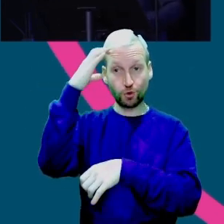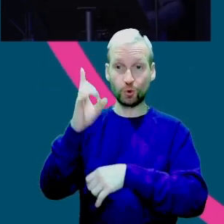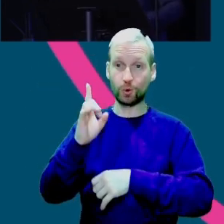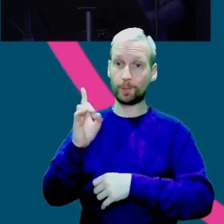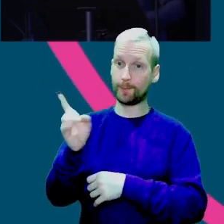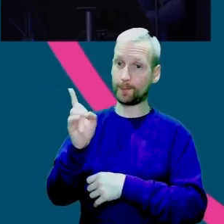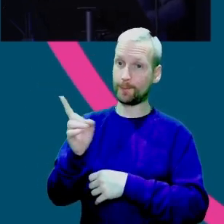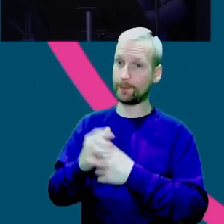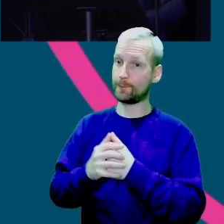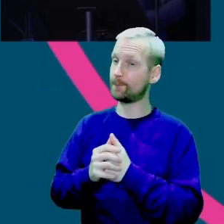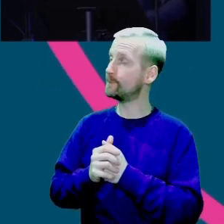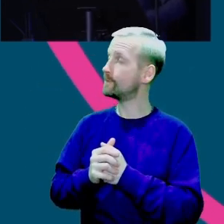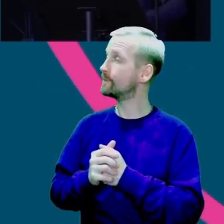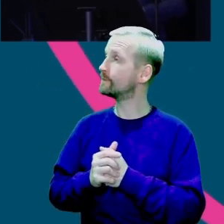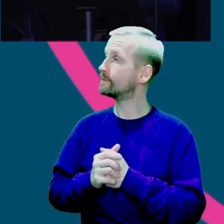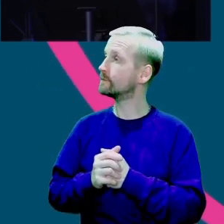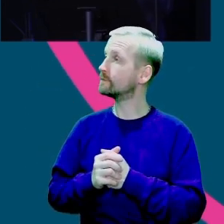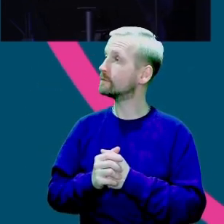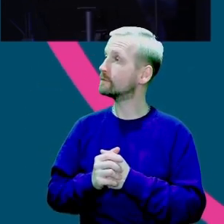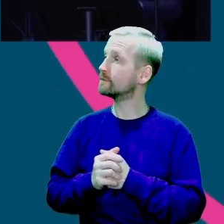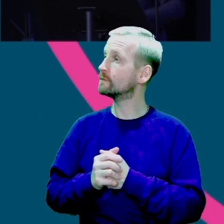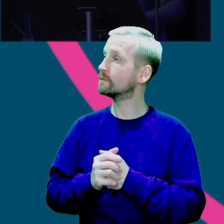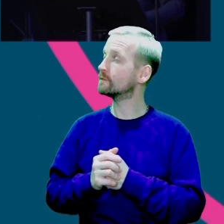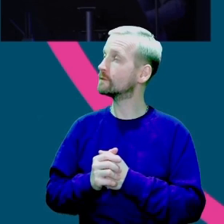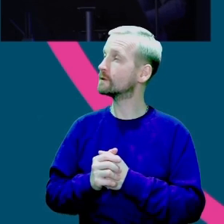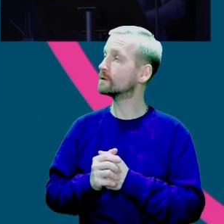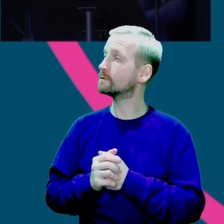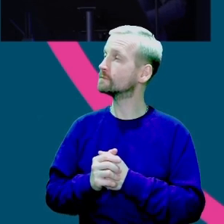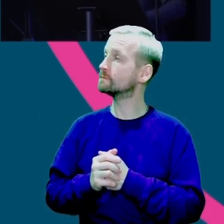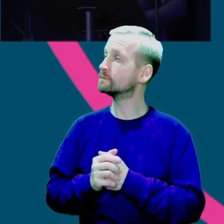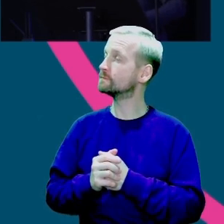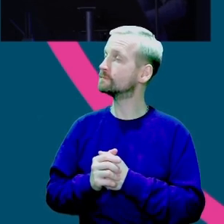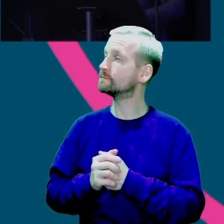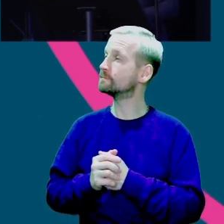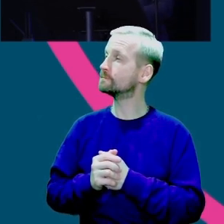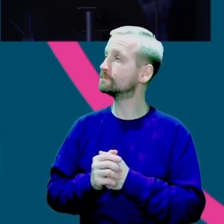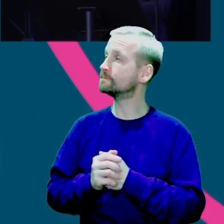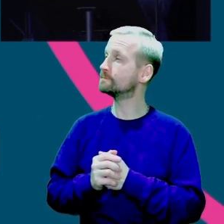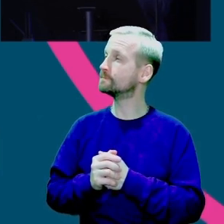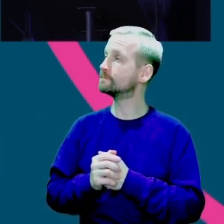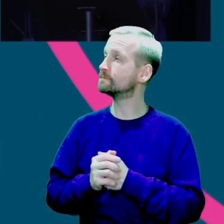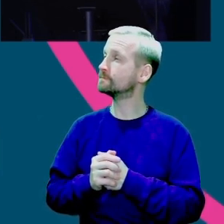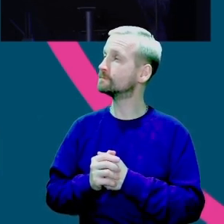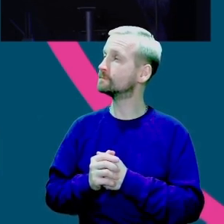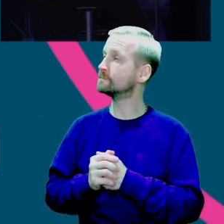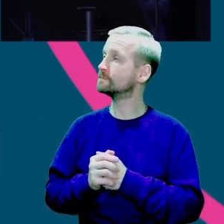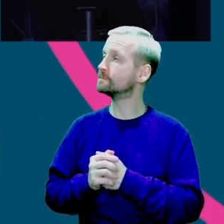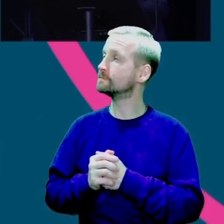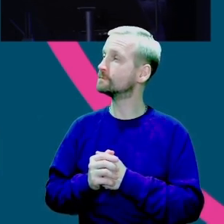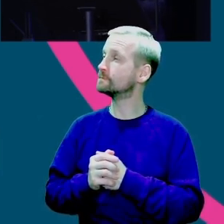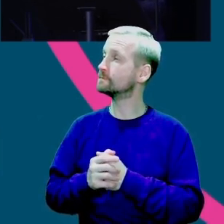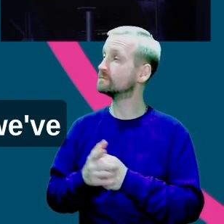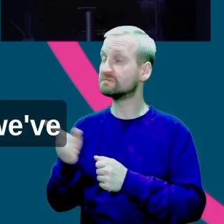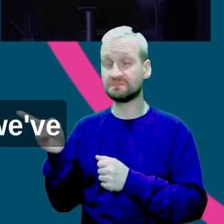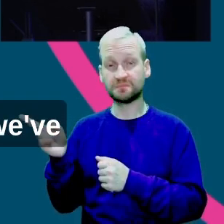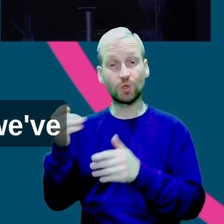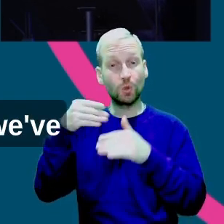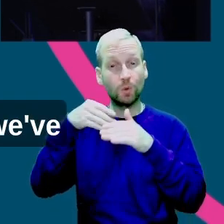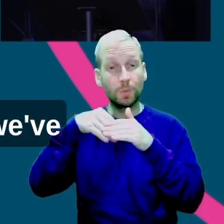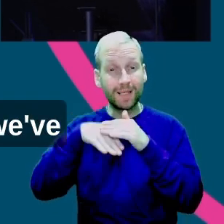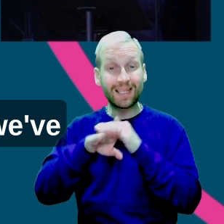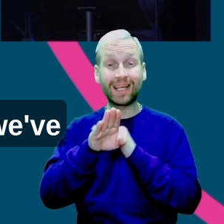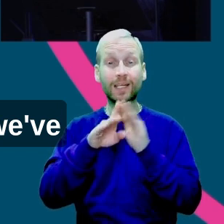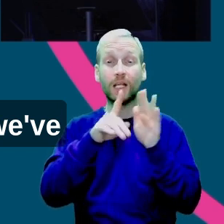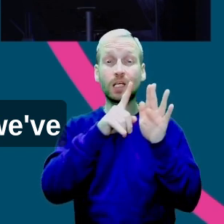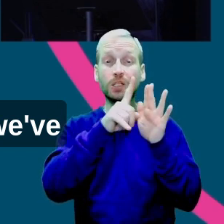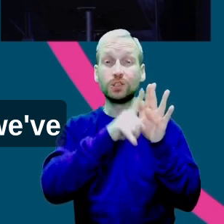well-being for the different colours. So I don't know if any of you have been in the James Paget and